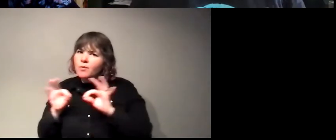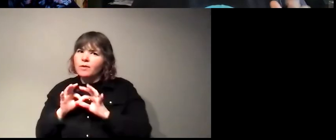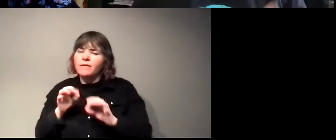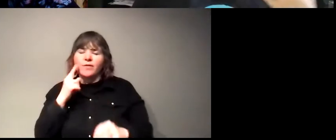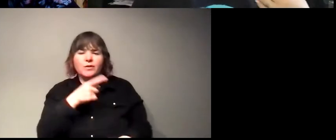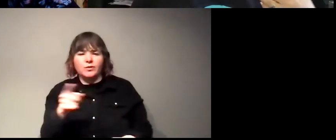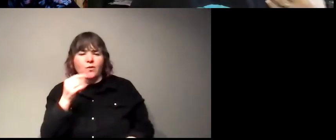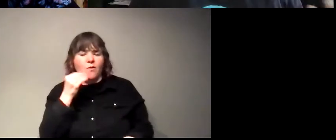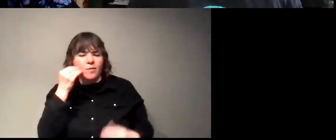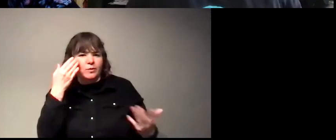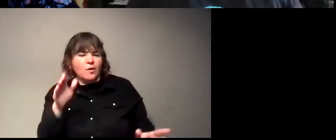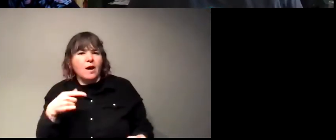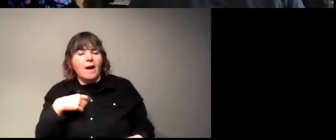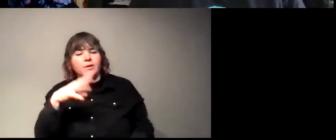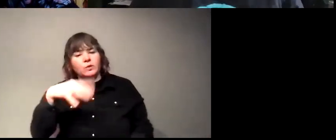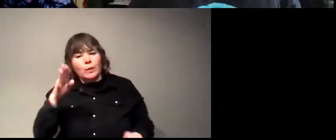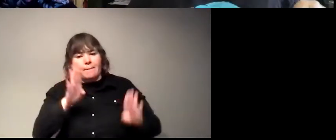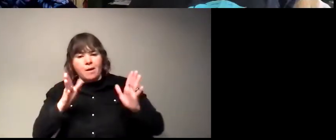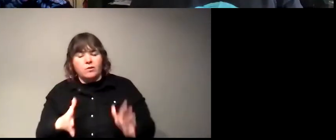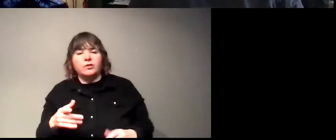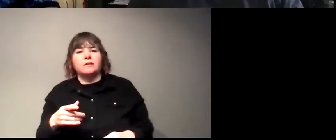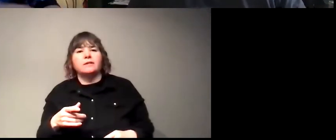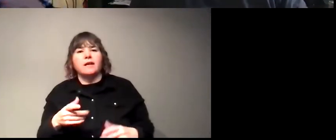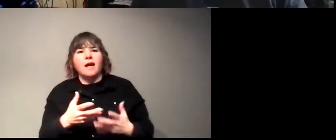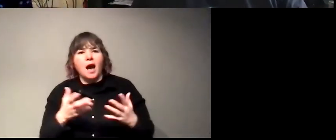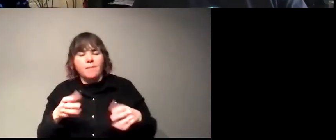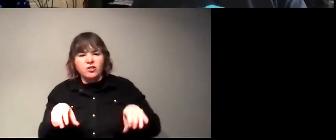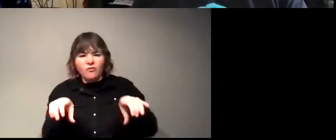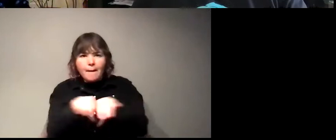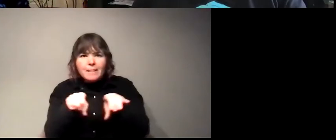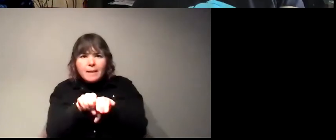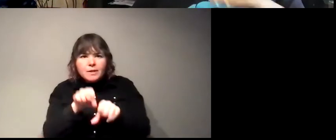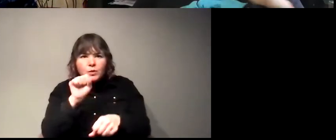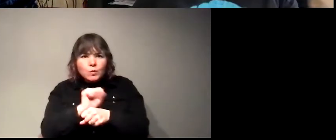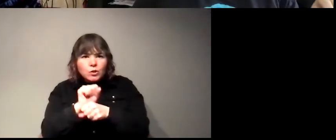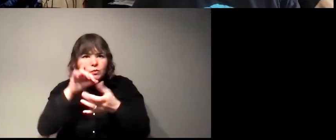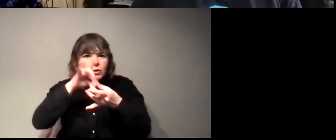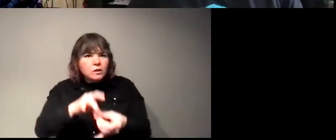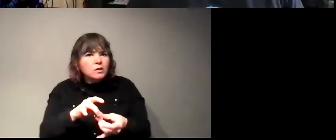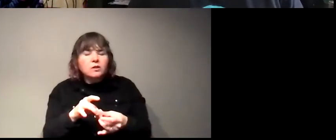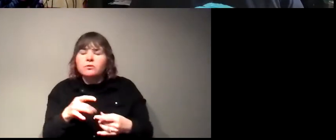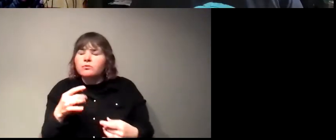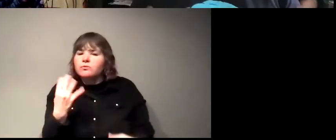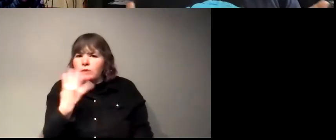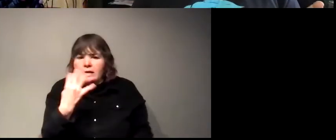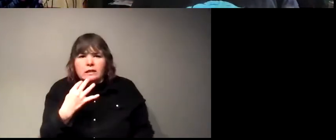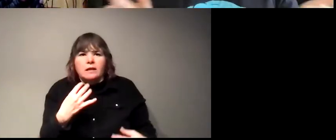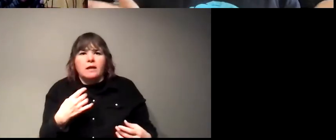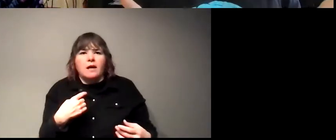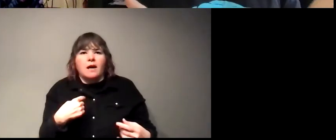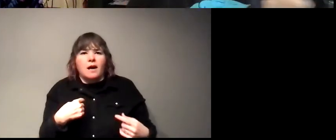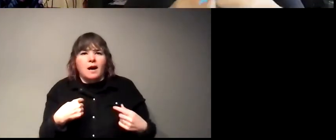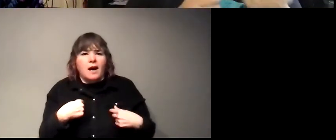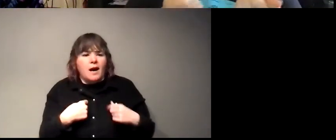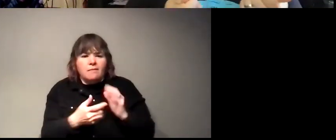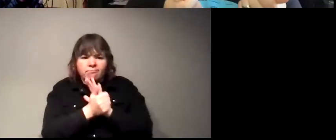you at home that don't know, I'm a squid biologist, and the amount of plumbing I did in my job is wild. Yeah. I've gotten good